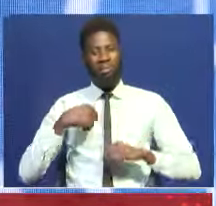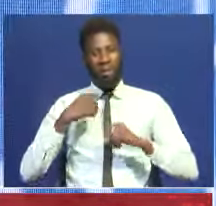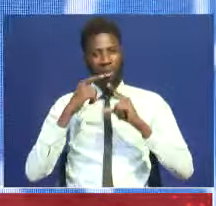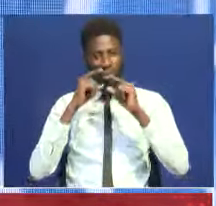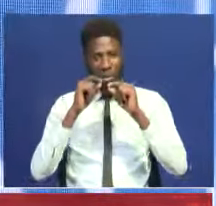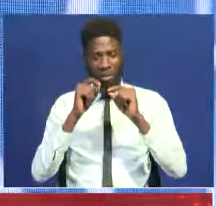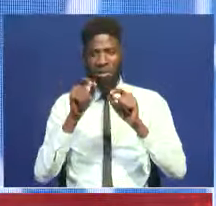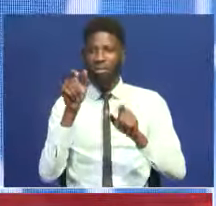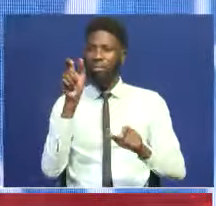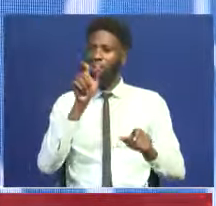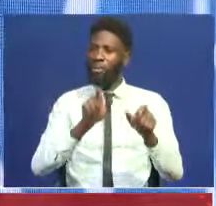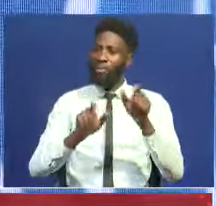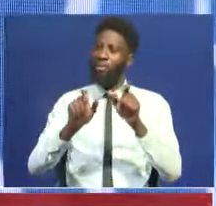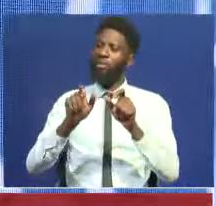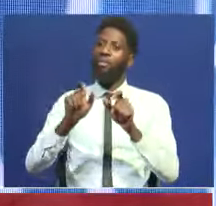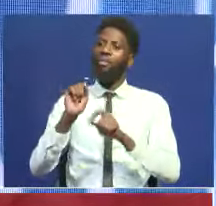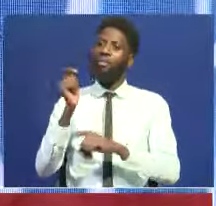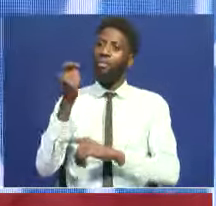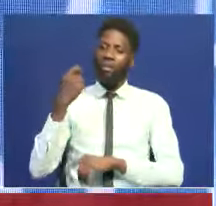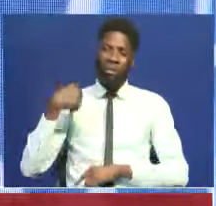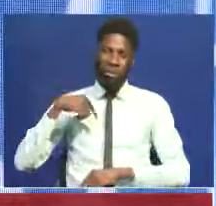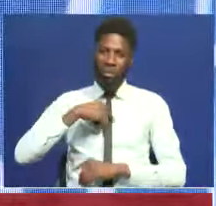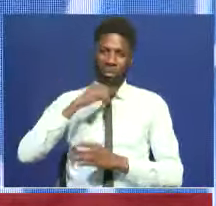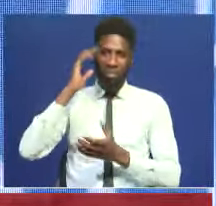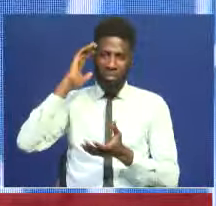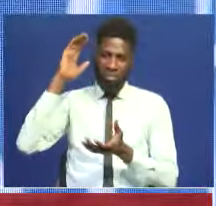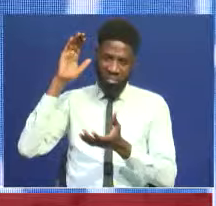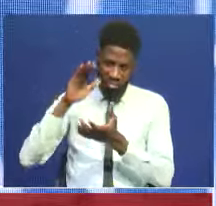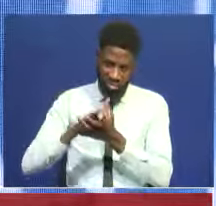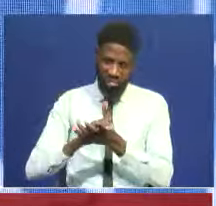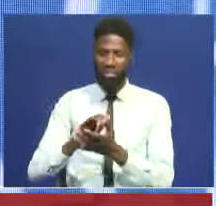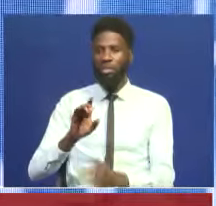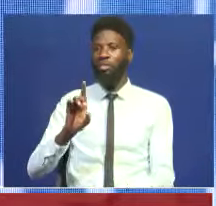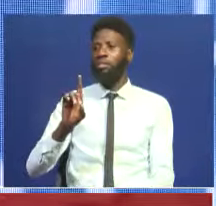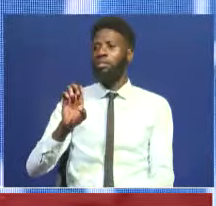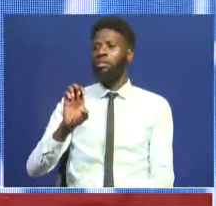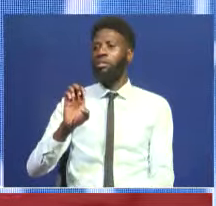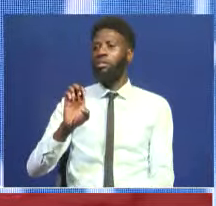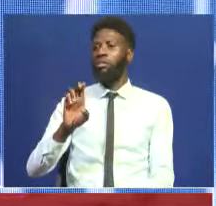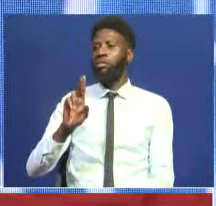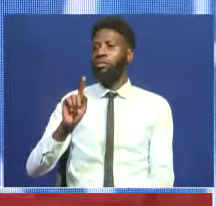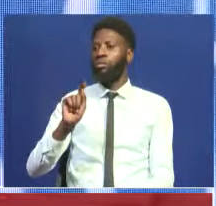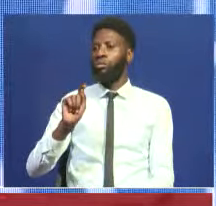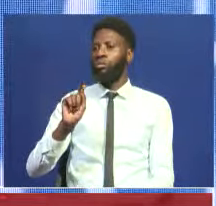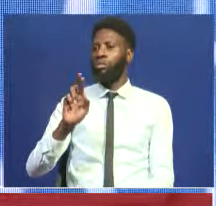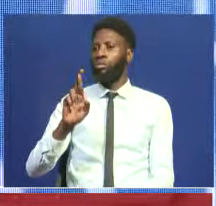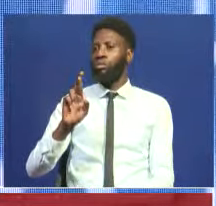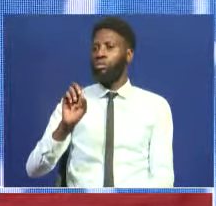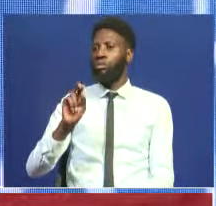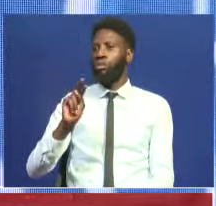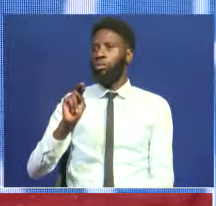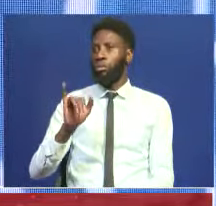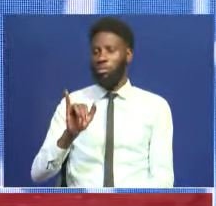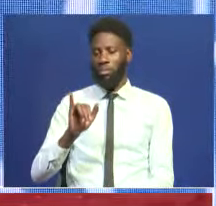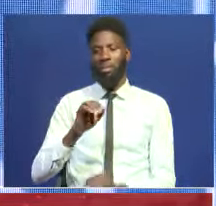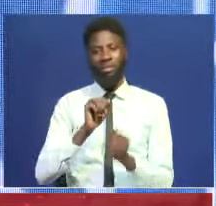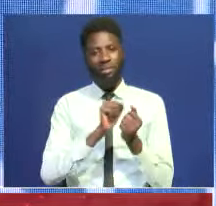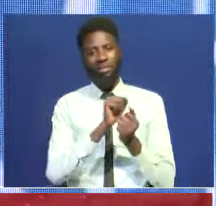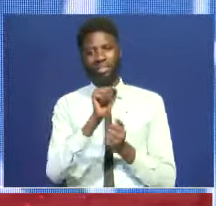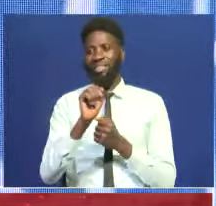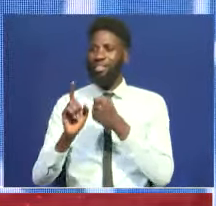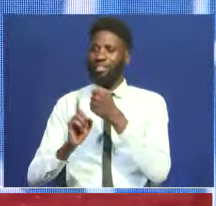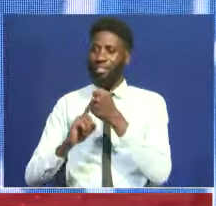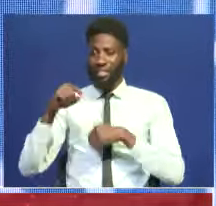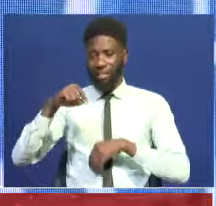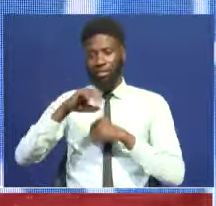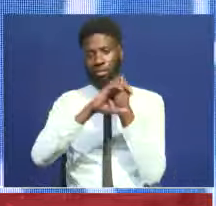we believe in the living words of Deuteronomy 15:6. This country is going to be a